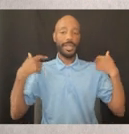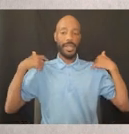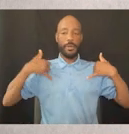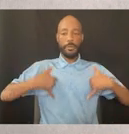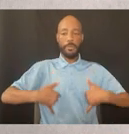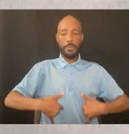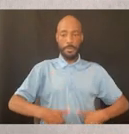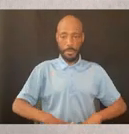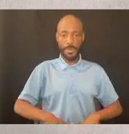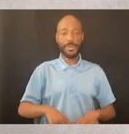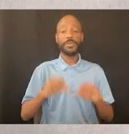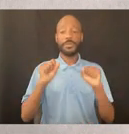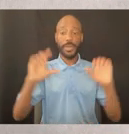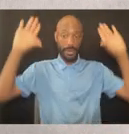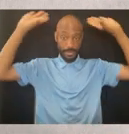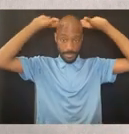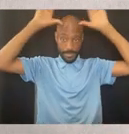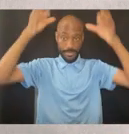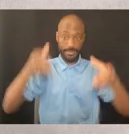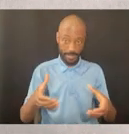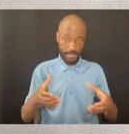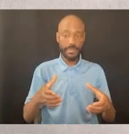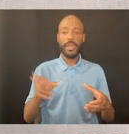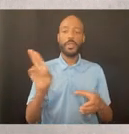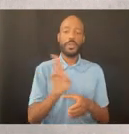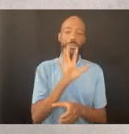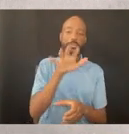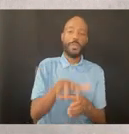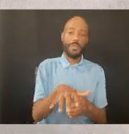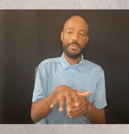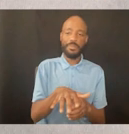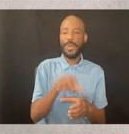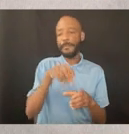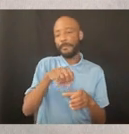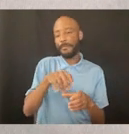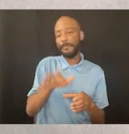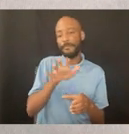be used as a container, although this function has not been yet studied in detail.